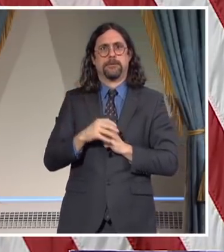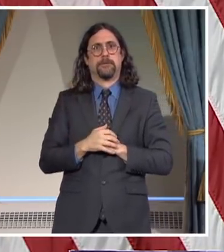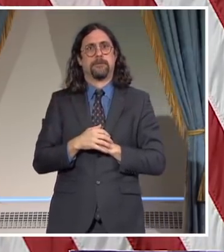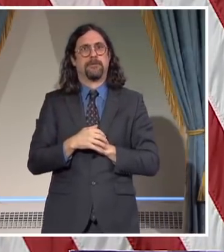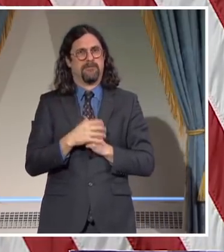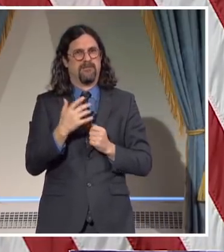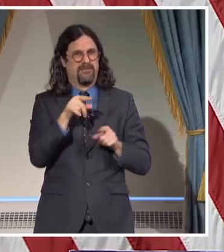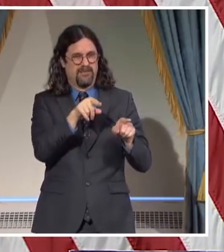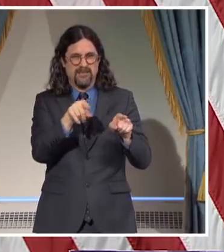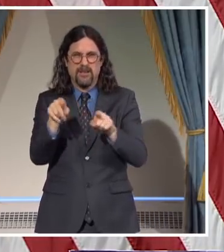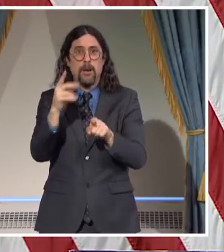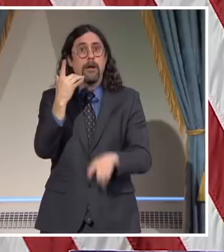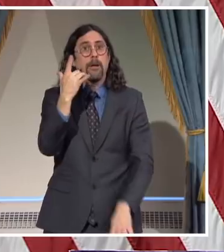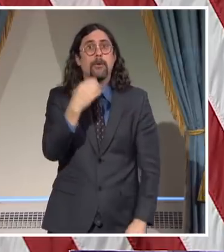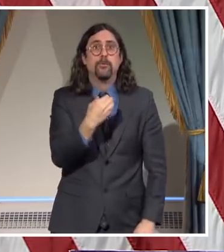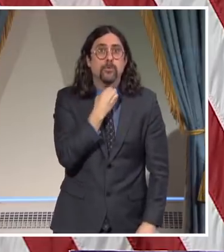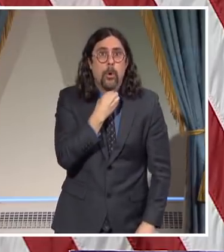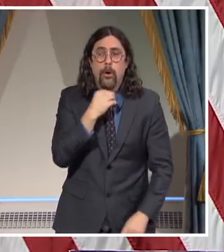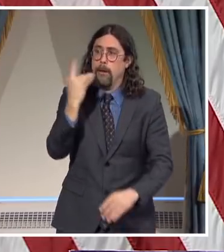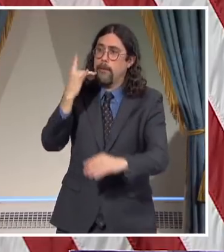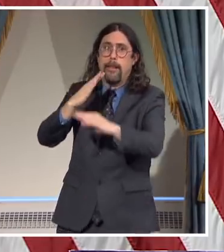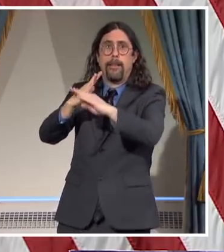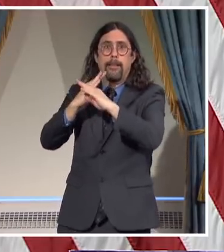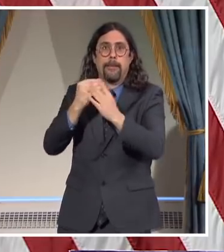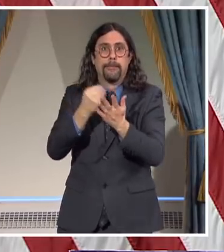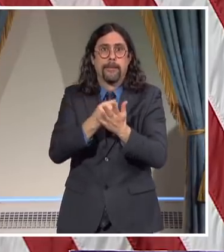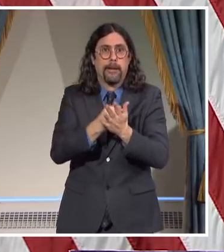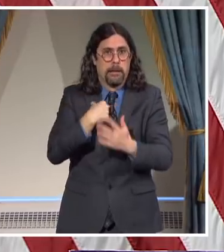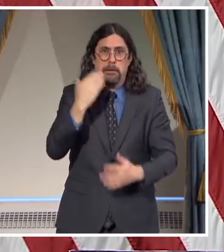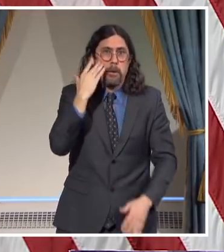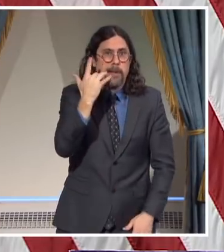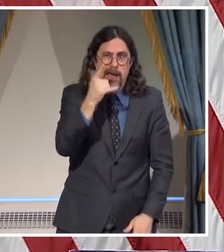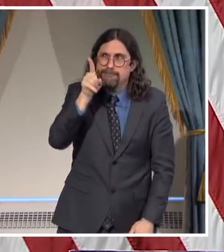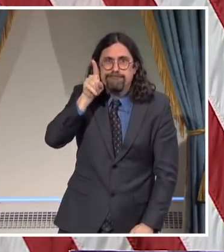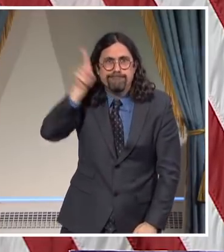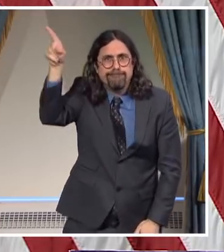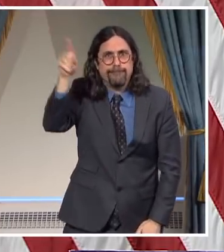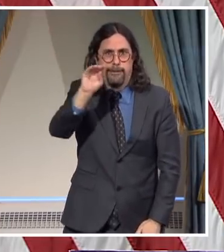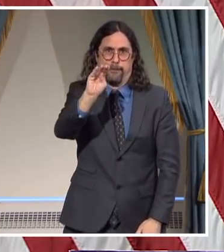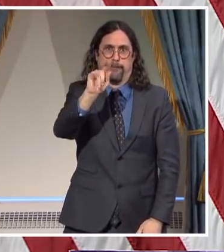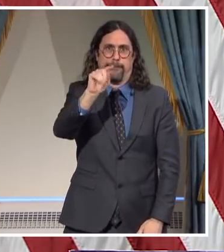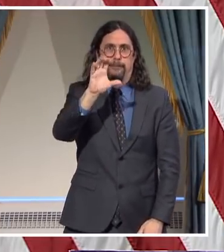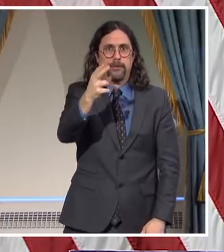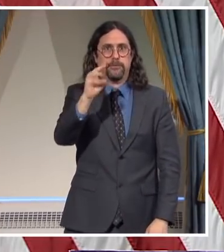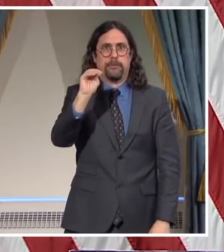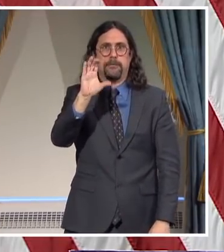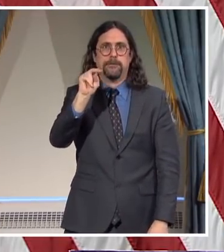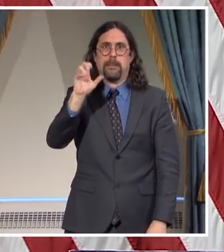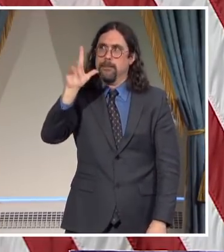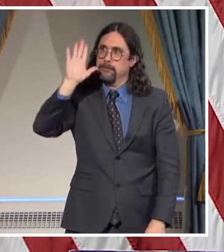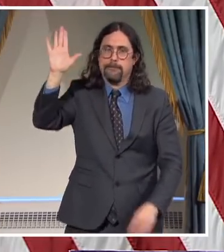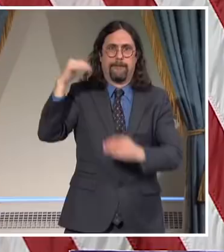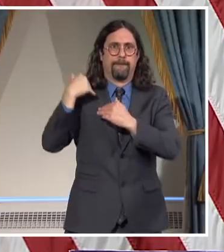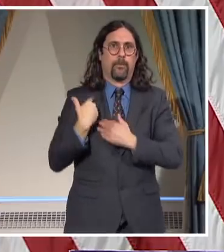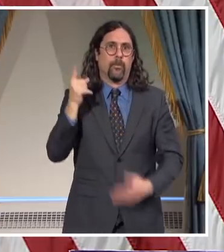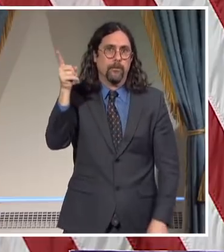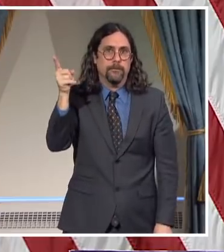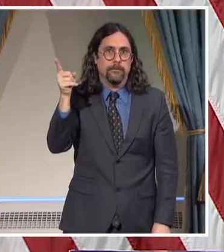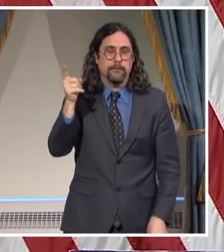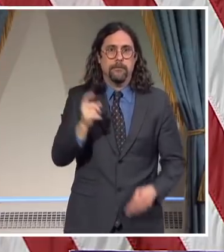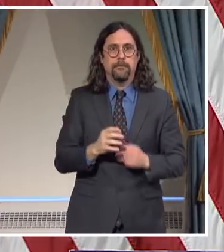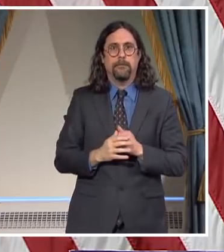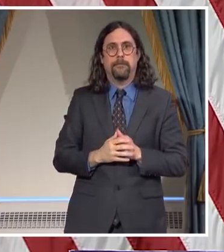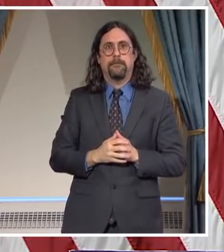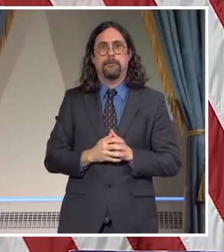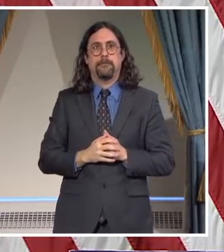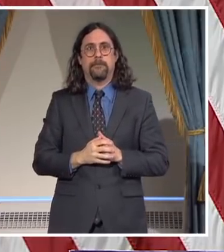and this state going. I know it's Mitch McConnell, and I'm going to appeal to President Trump, who's from this city, who understands